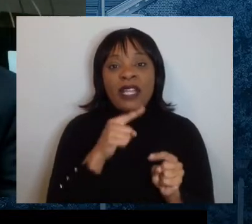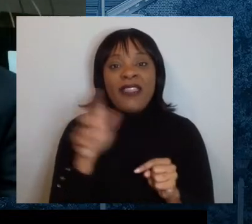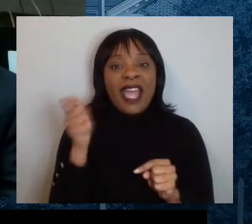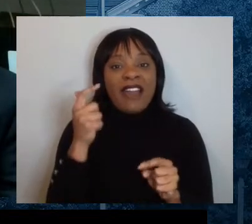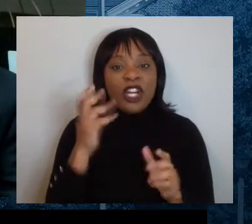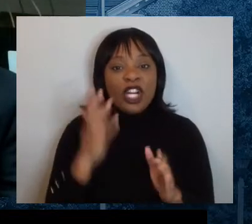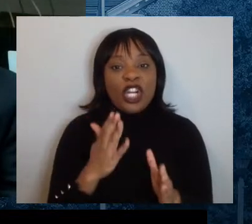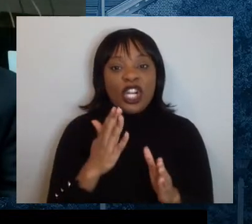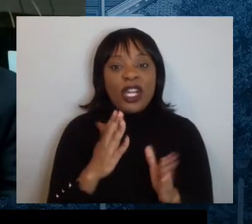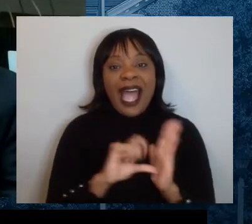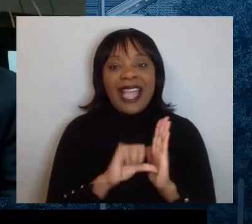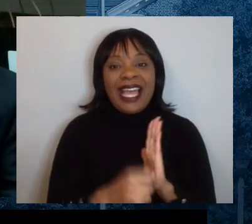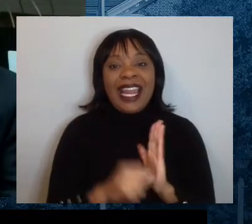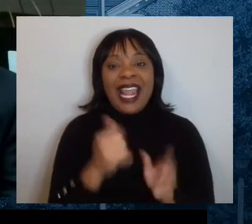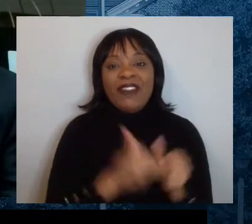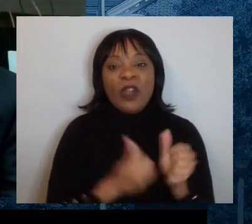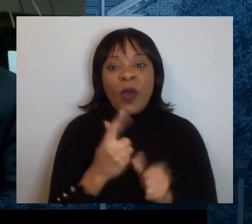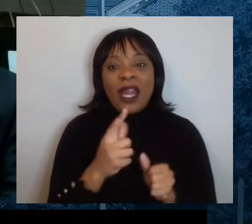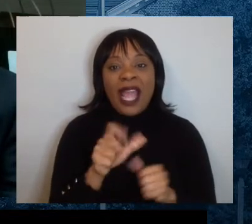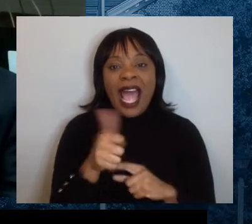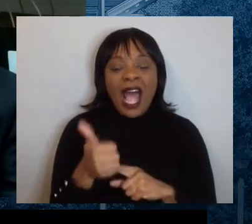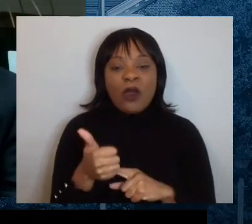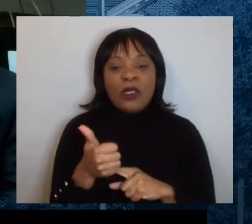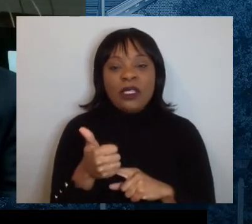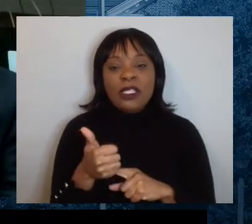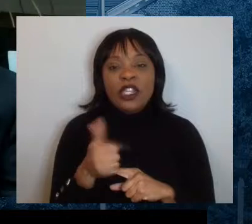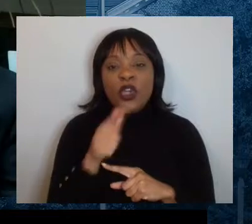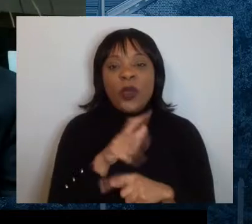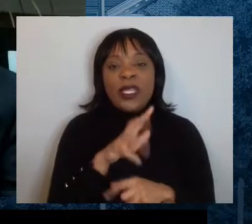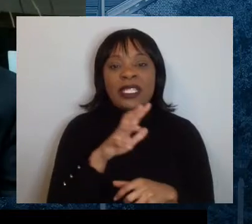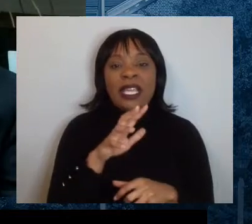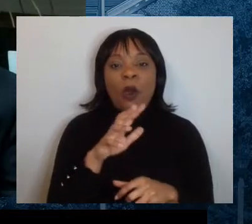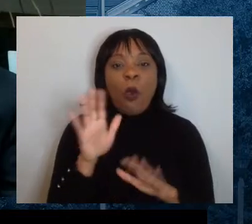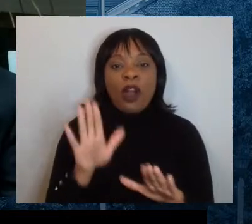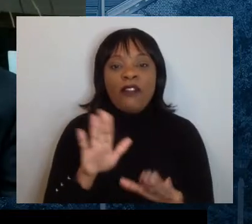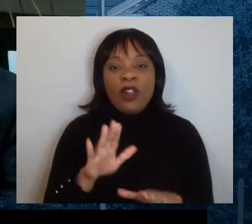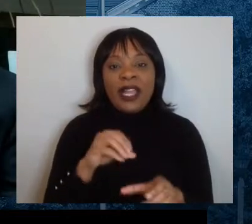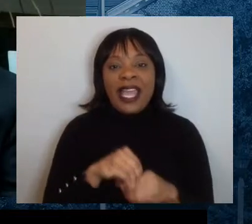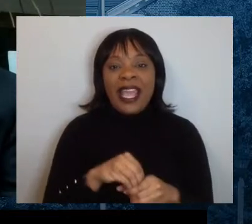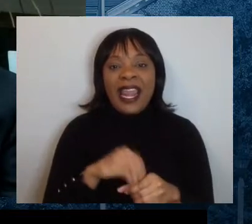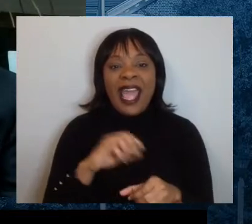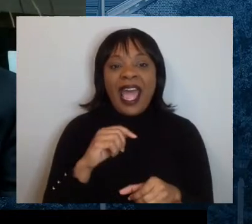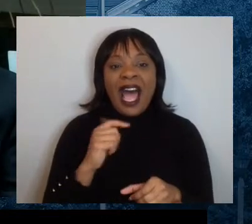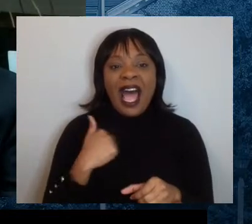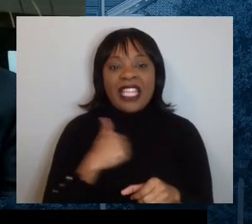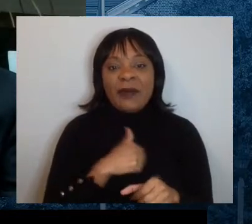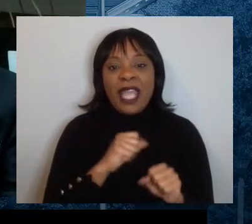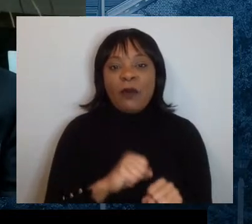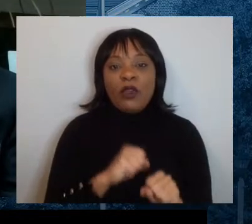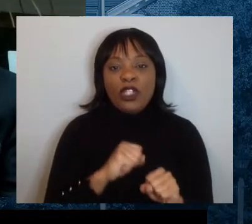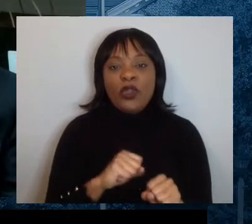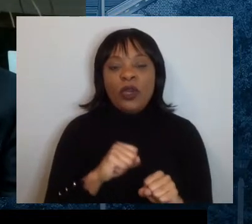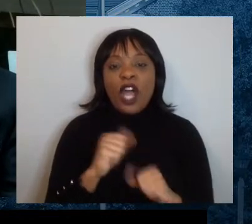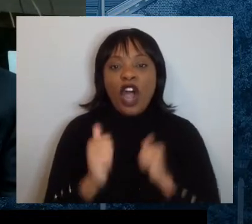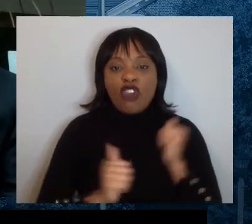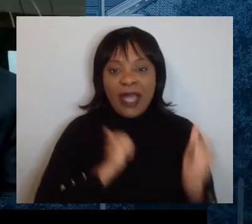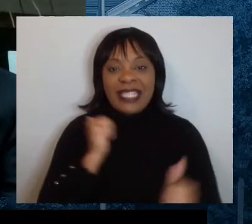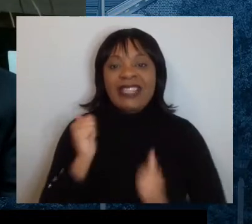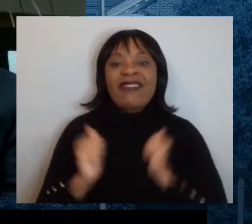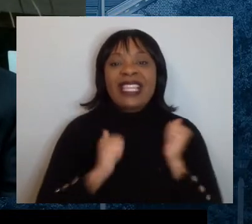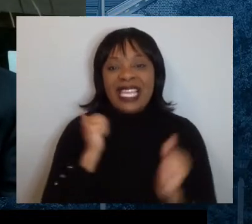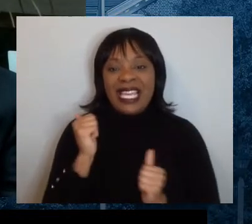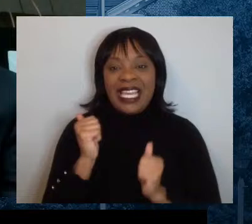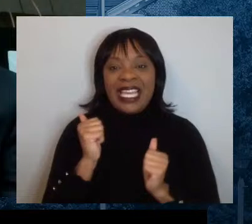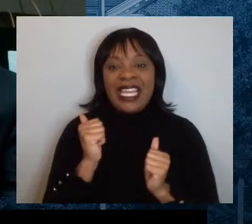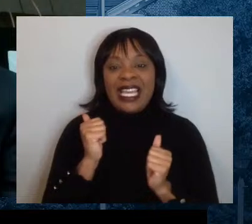highlighted everybody else who was instrumental in us being able to aggressively attack